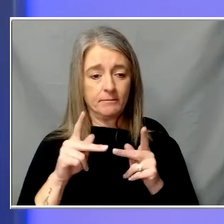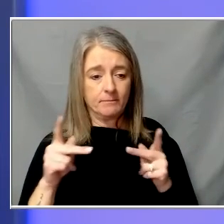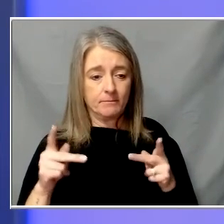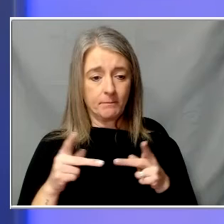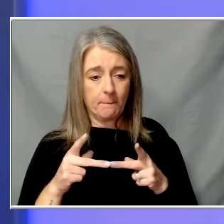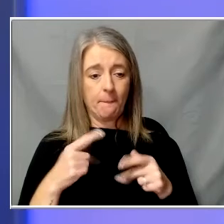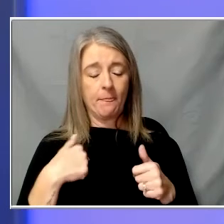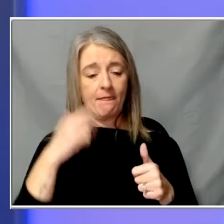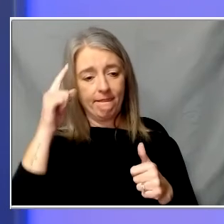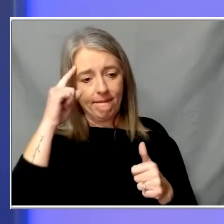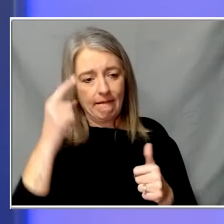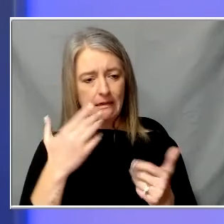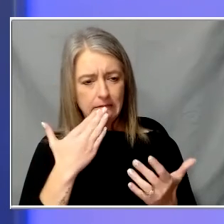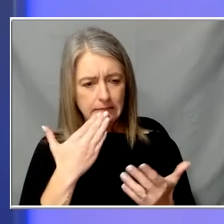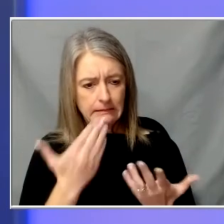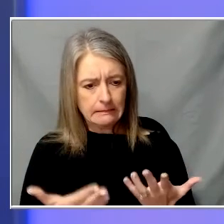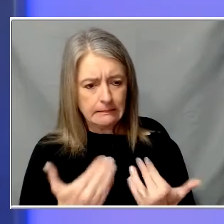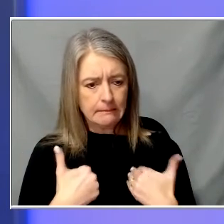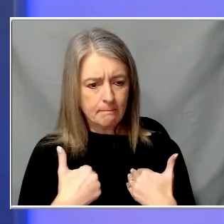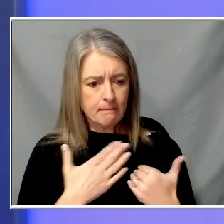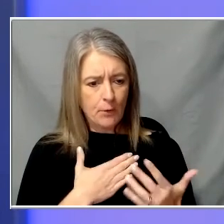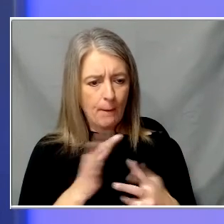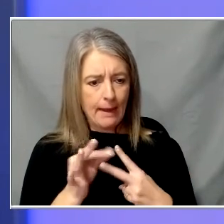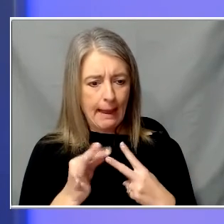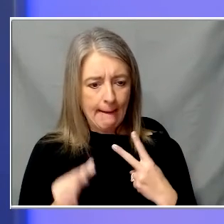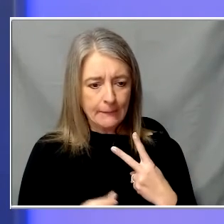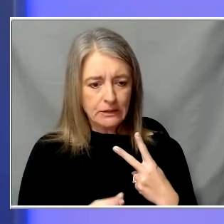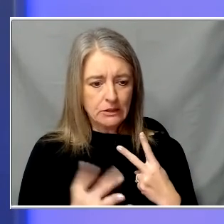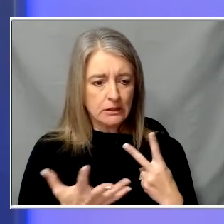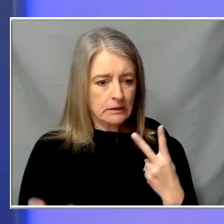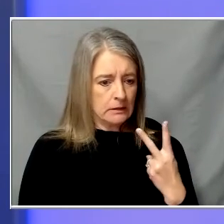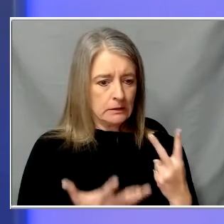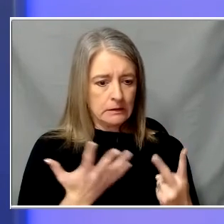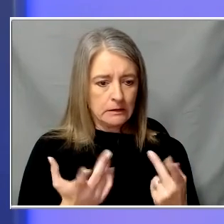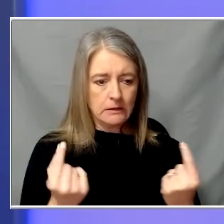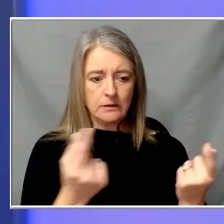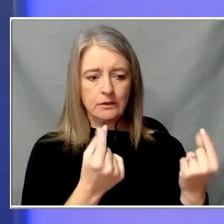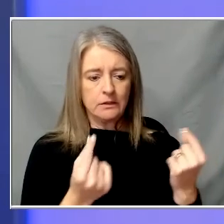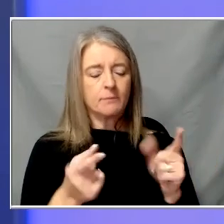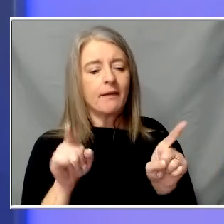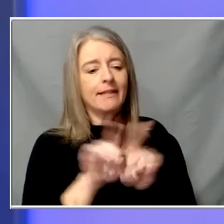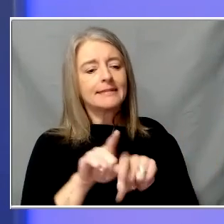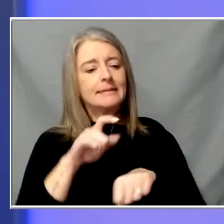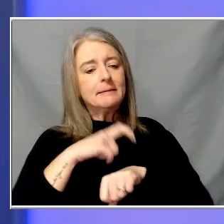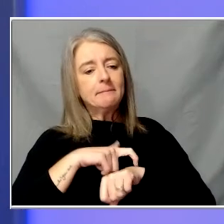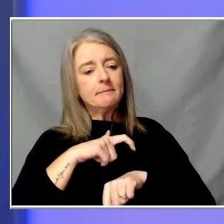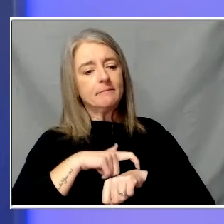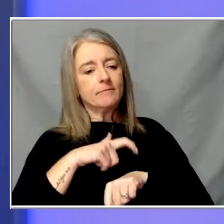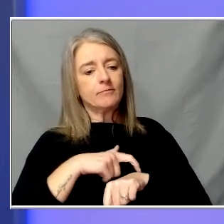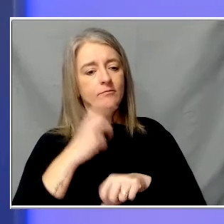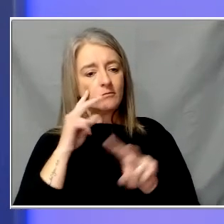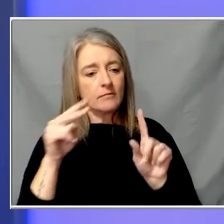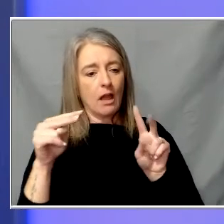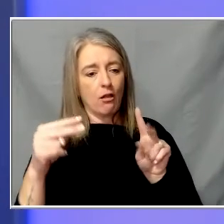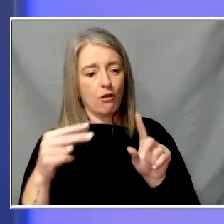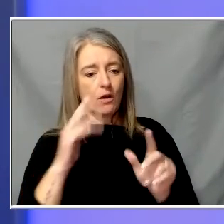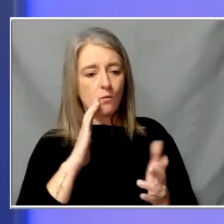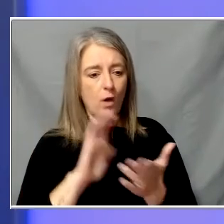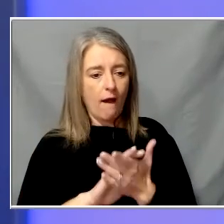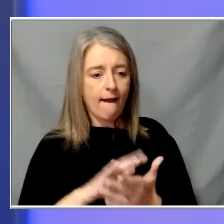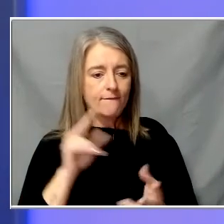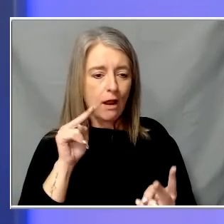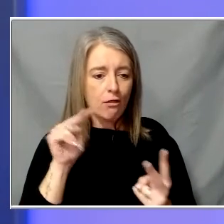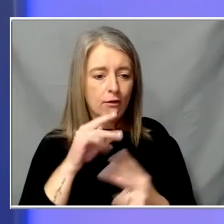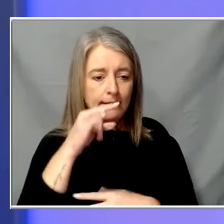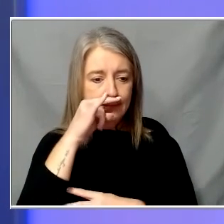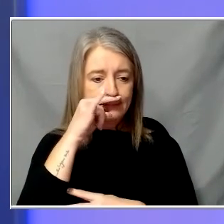thinking, what options do I have at this point? Like, this is the route that I need to go. But at the same time, I look at my wife and I look at my kids and I think